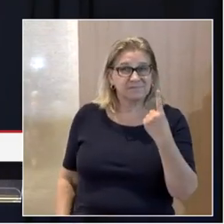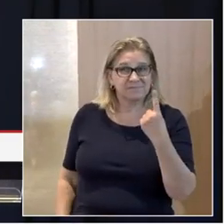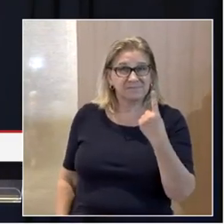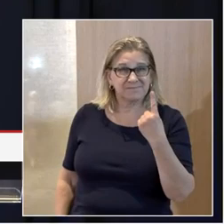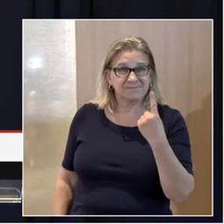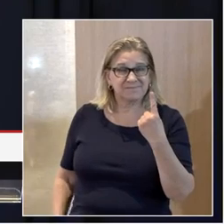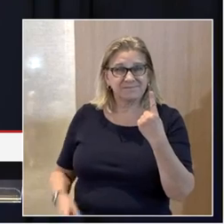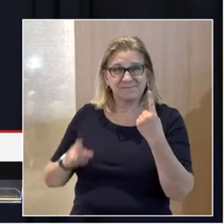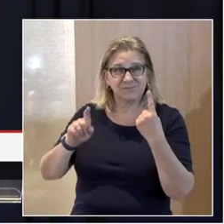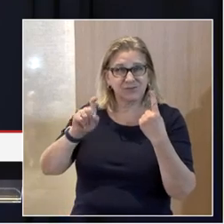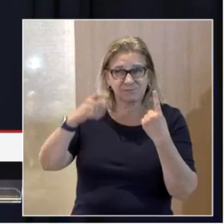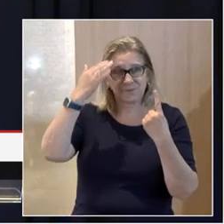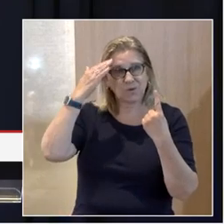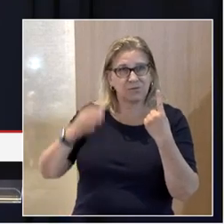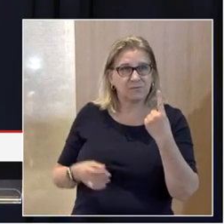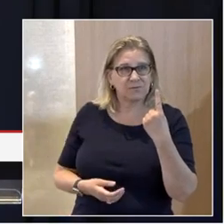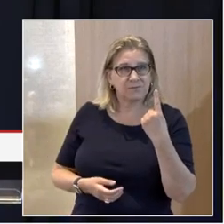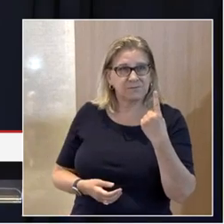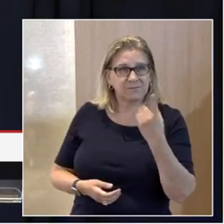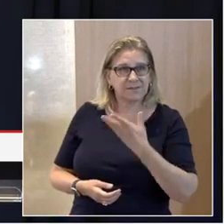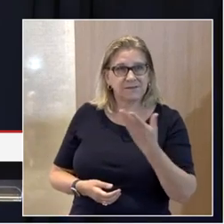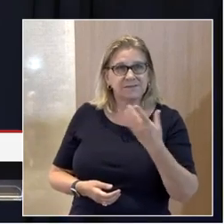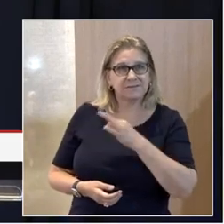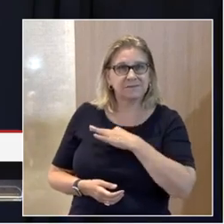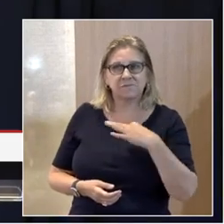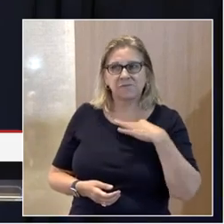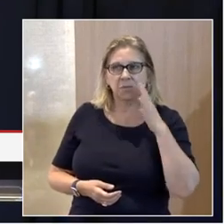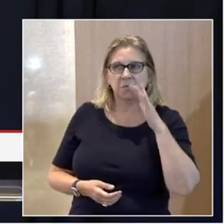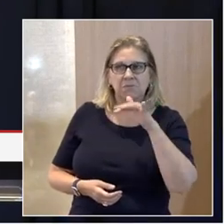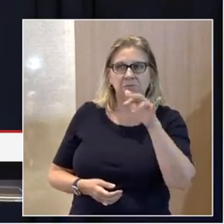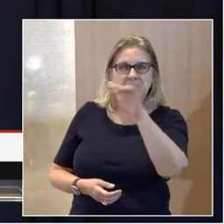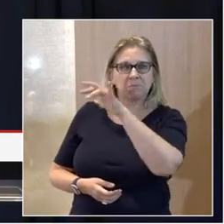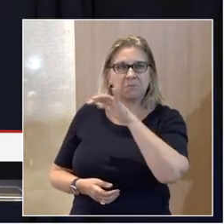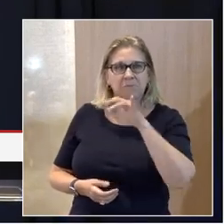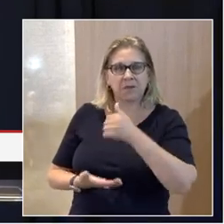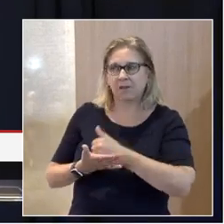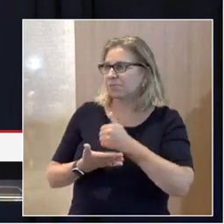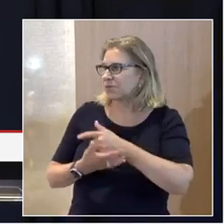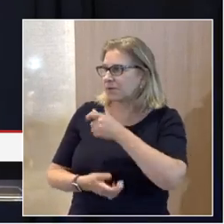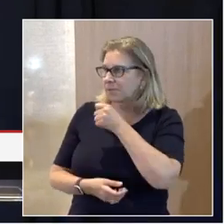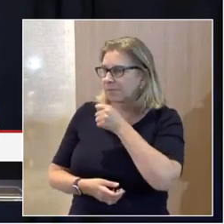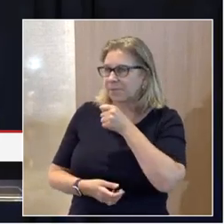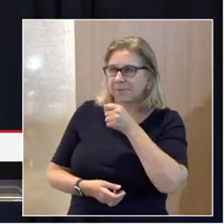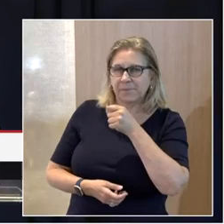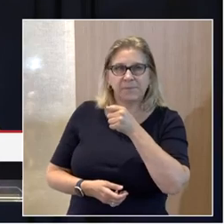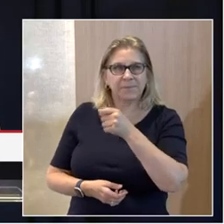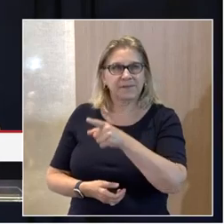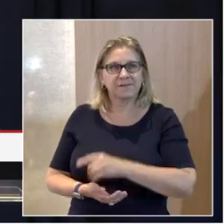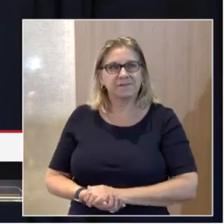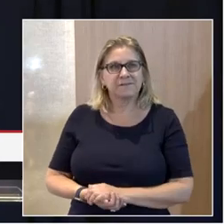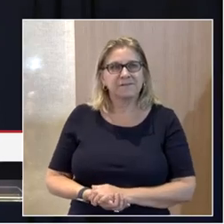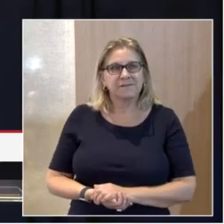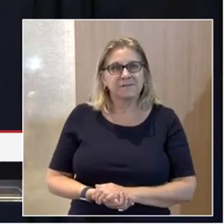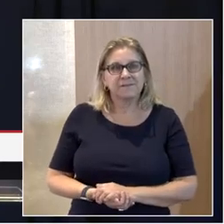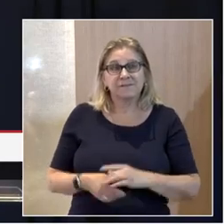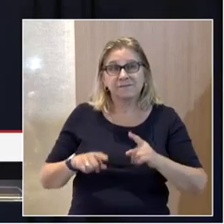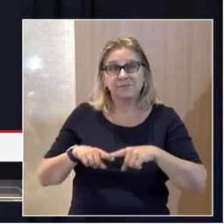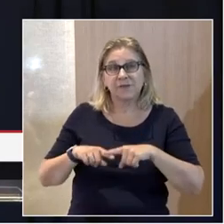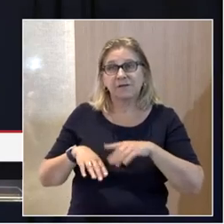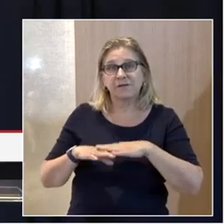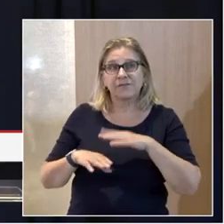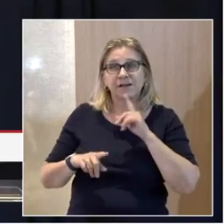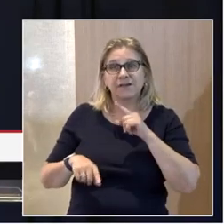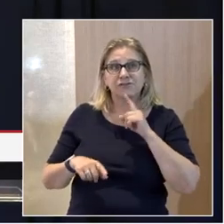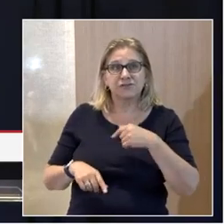staff in the room who have mics, because at some point Based on the answers we get, I'm going to